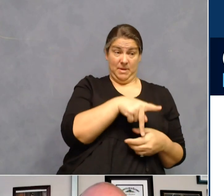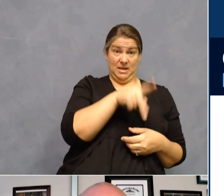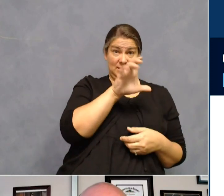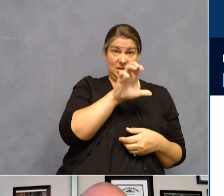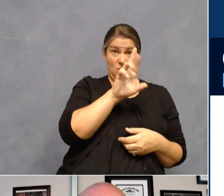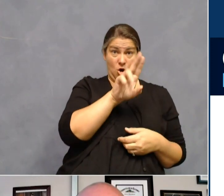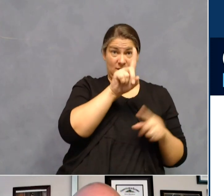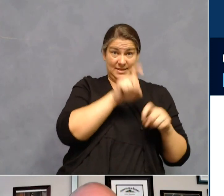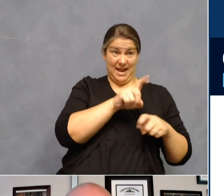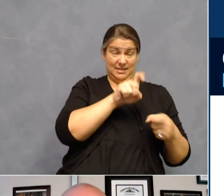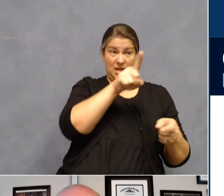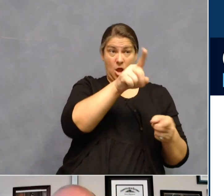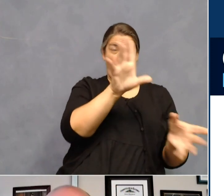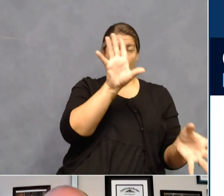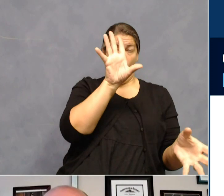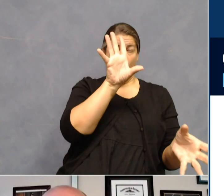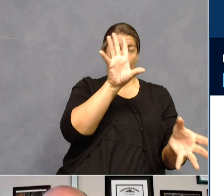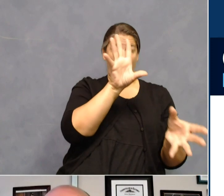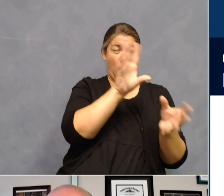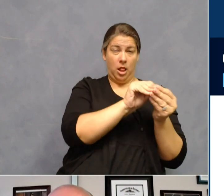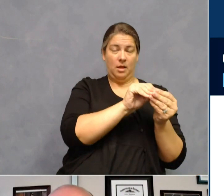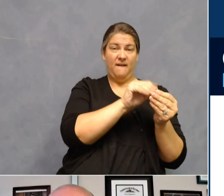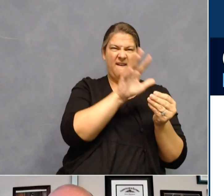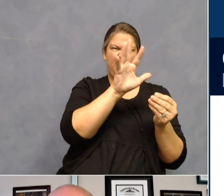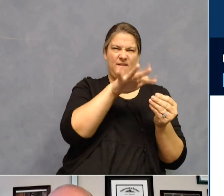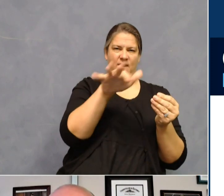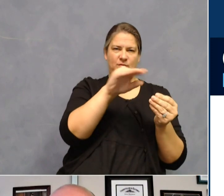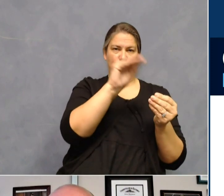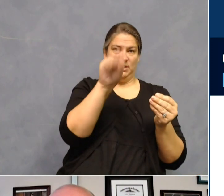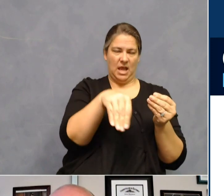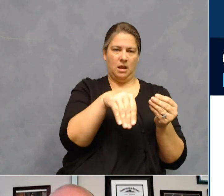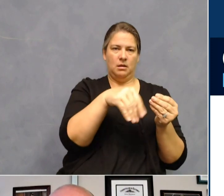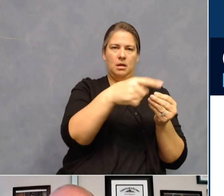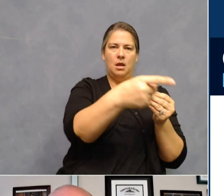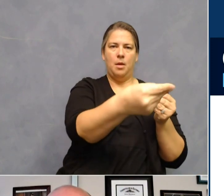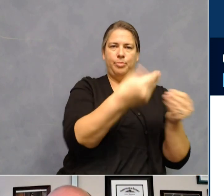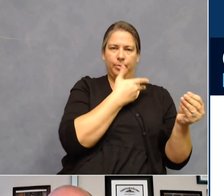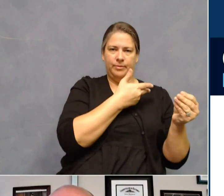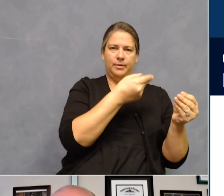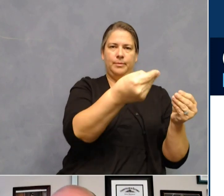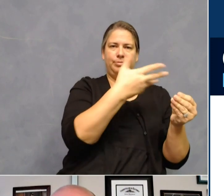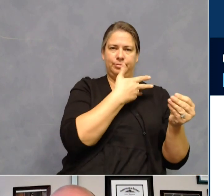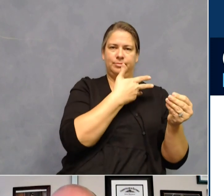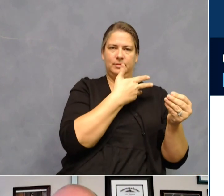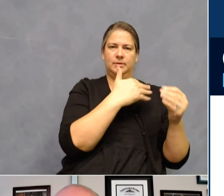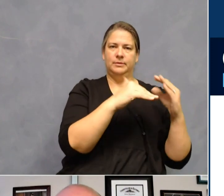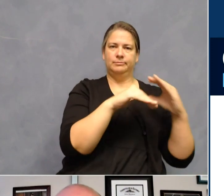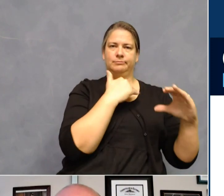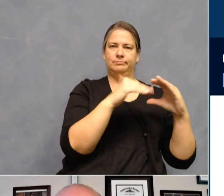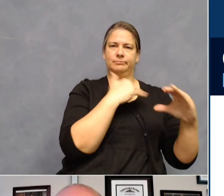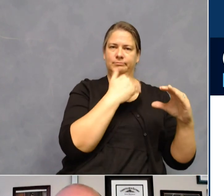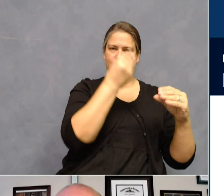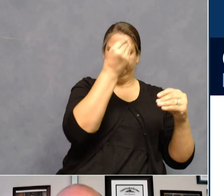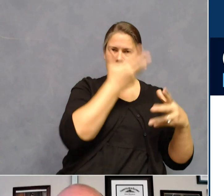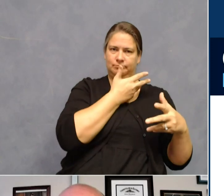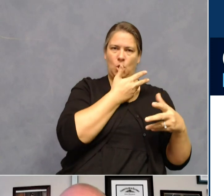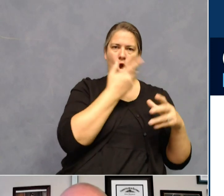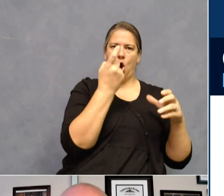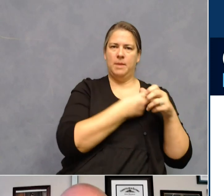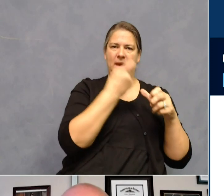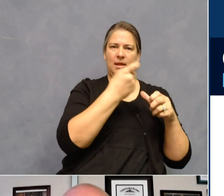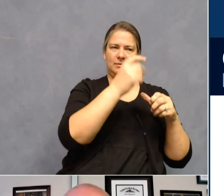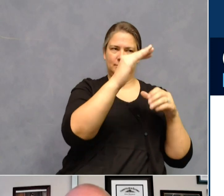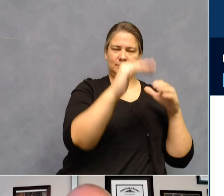from their information system to the Kentucky Health Information Exchange, which then comes directly into our disease